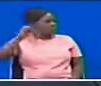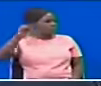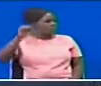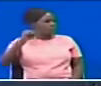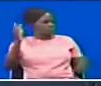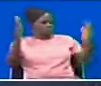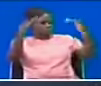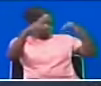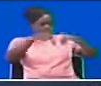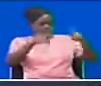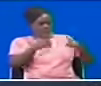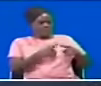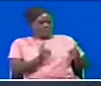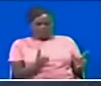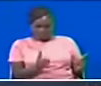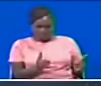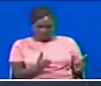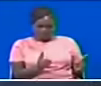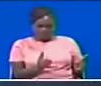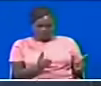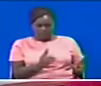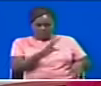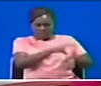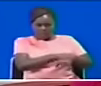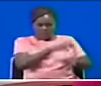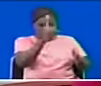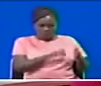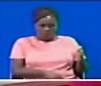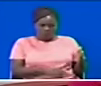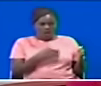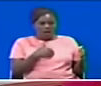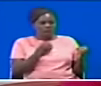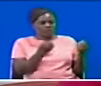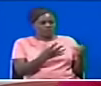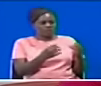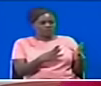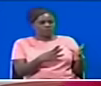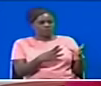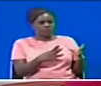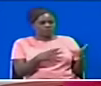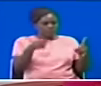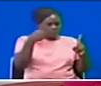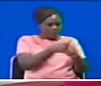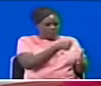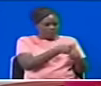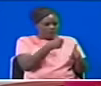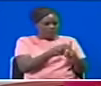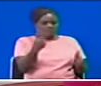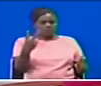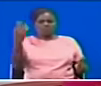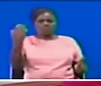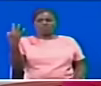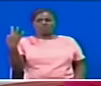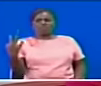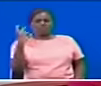etc. But what we find is that there's been so much that has been fought, especially even for the two-thirds that we're seeing